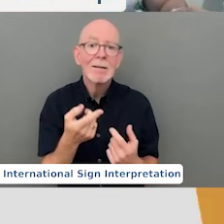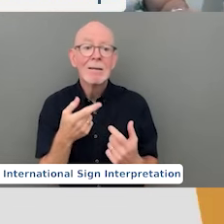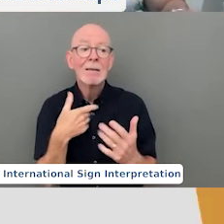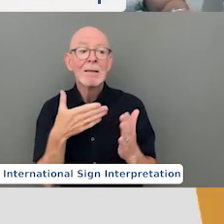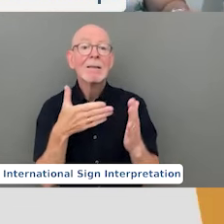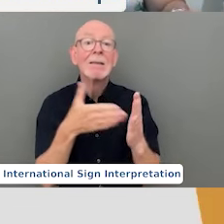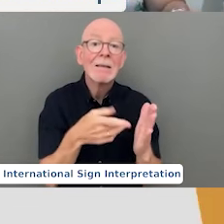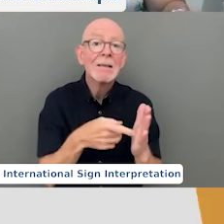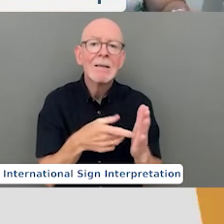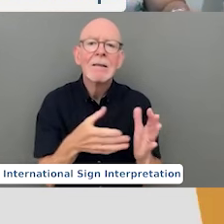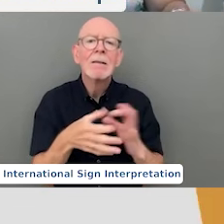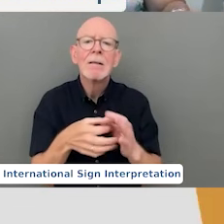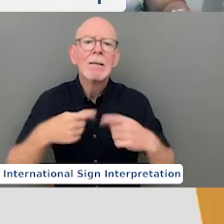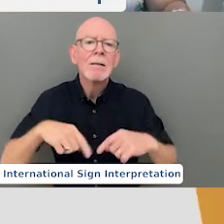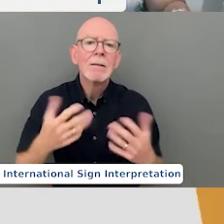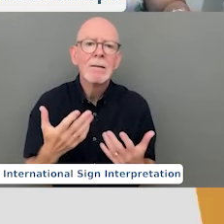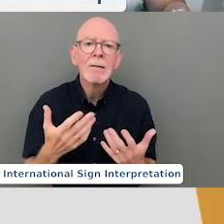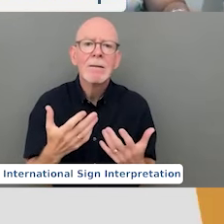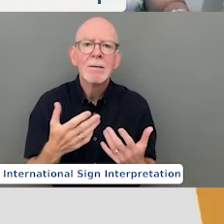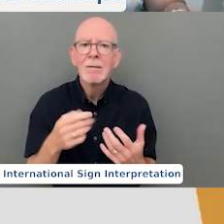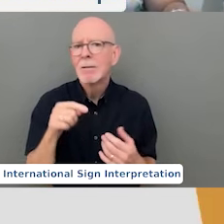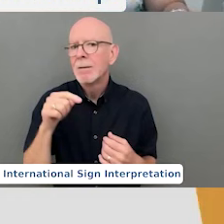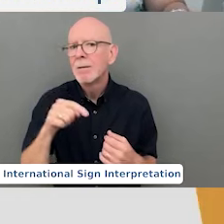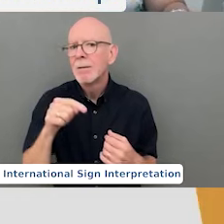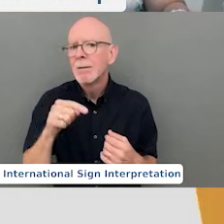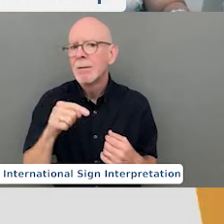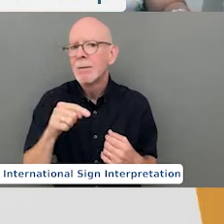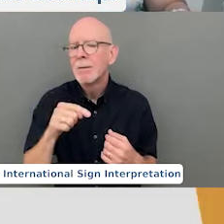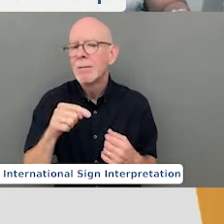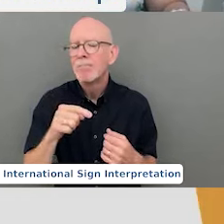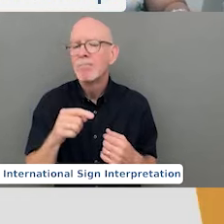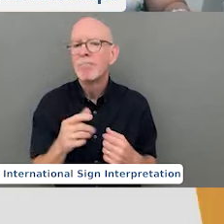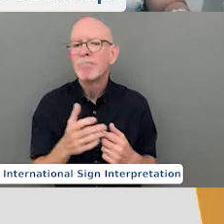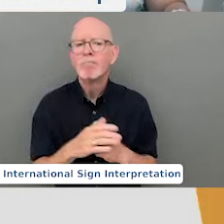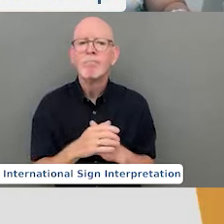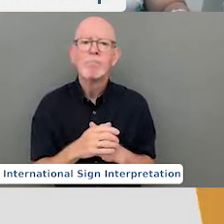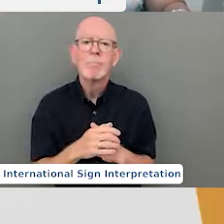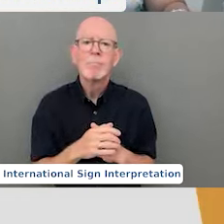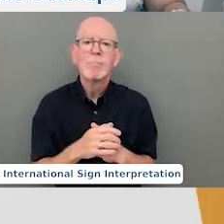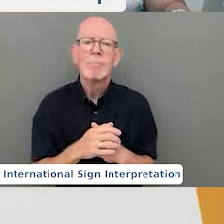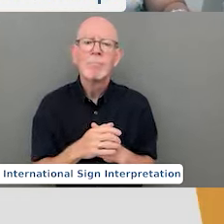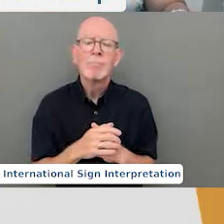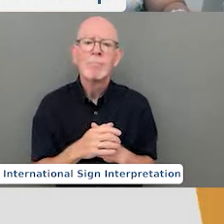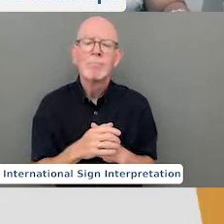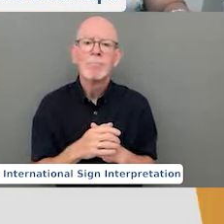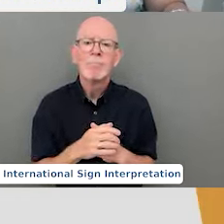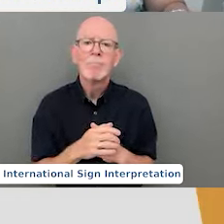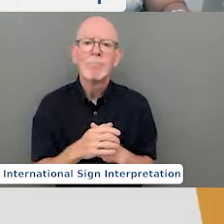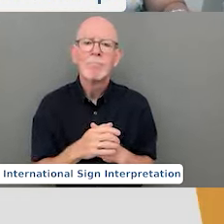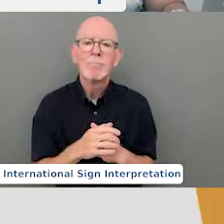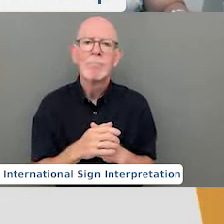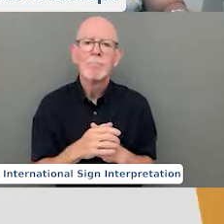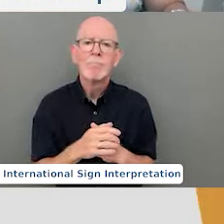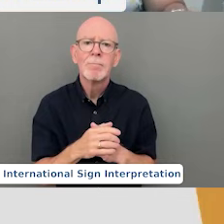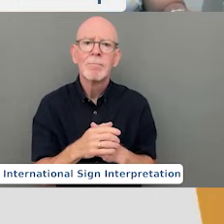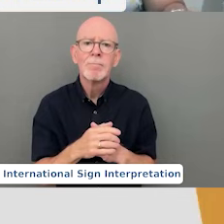In any program, there are challenges. And for us, in terms of the advocacy work we